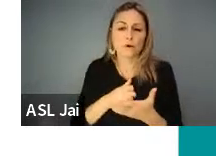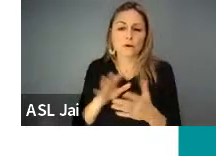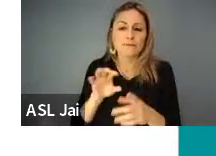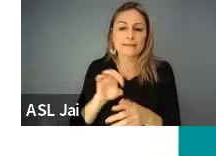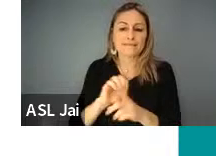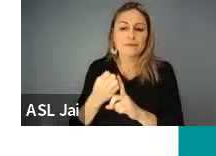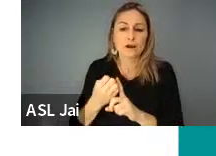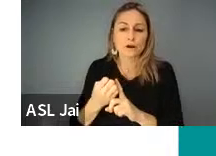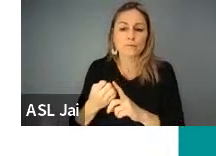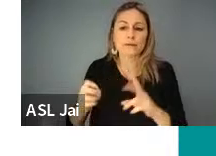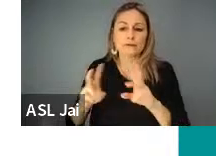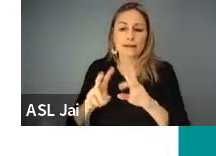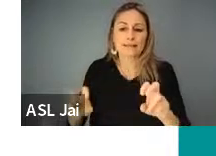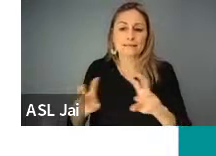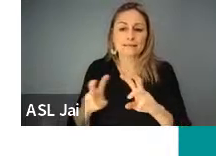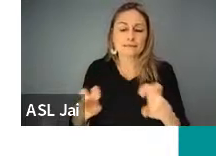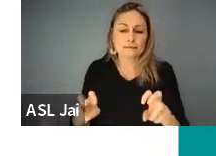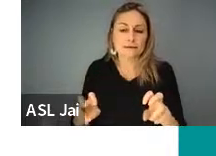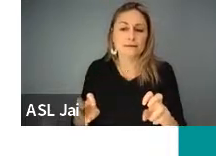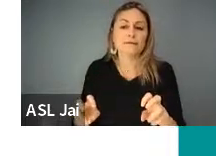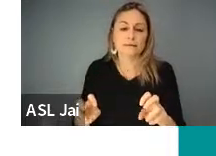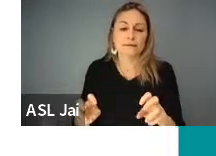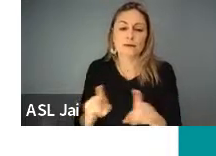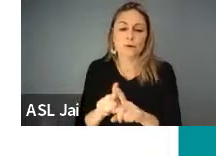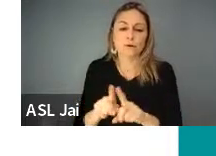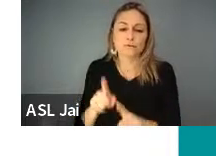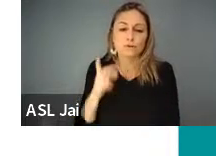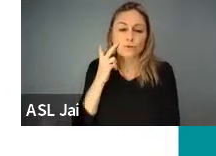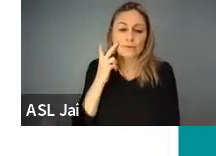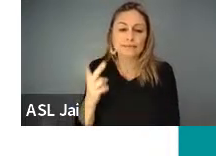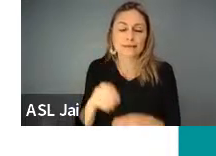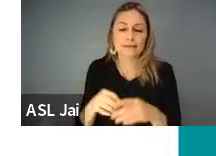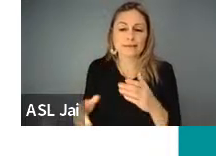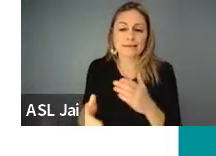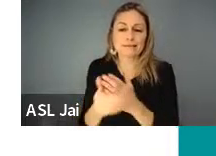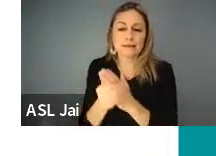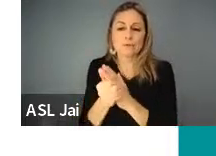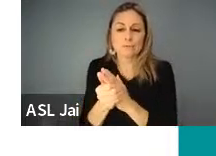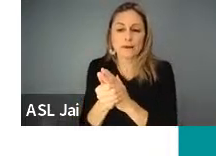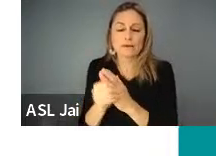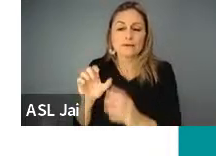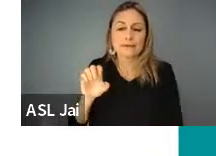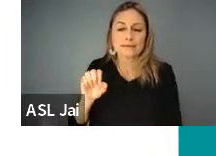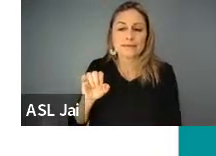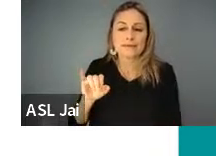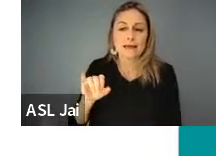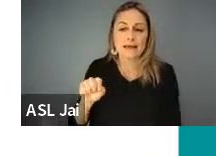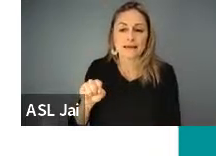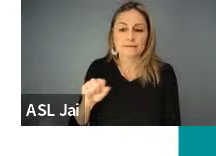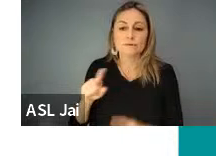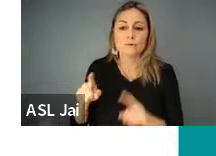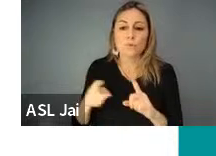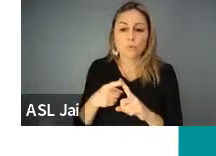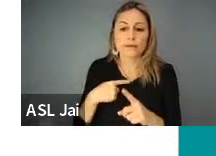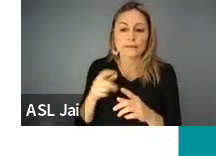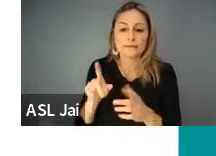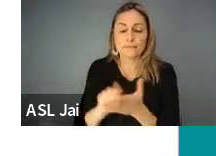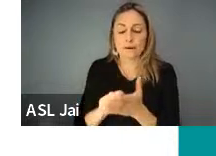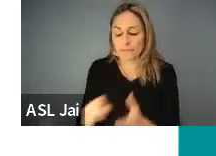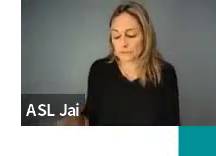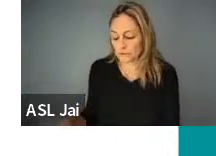environmental analysis that you'll also see in the supplemental EIS when it is published.